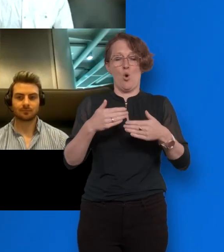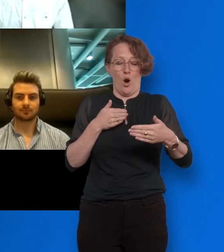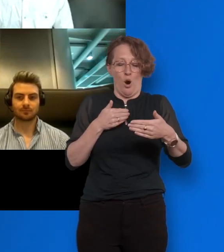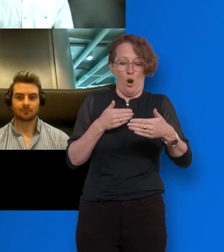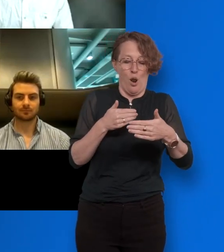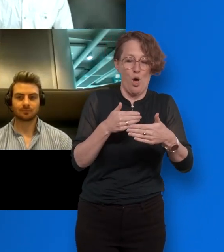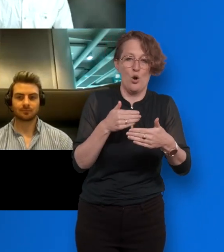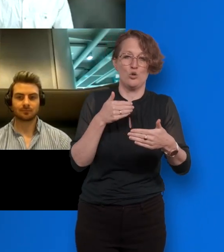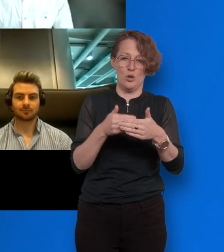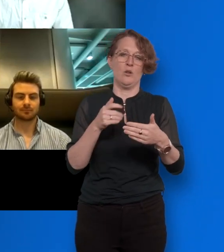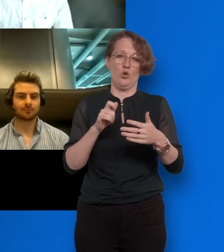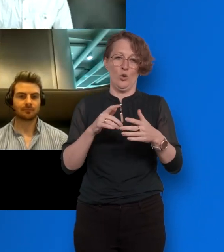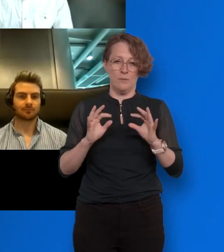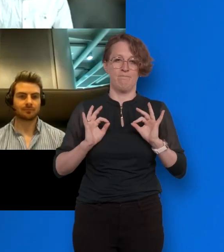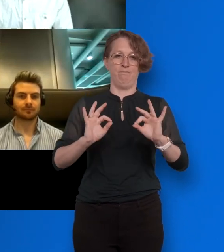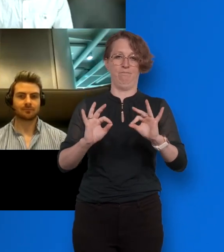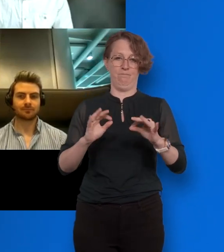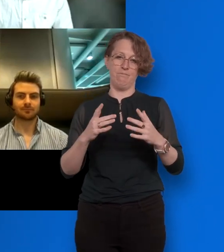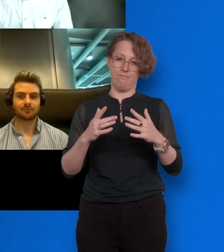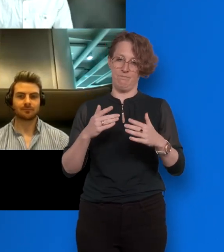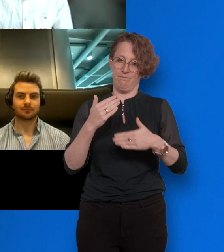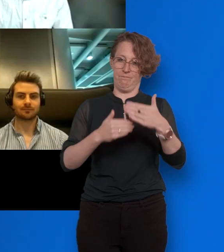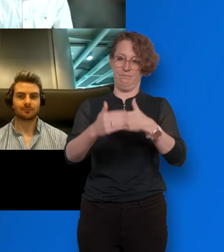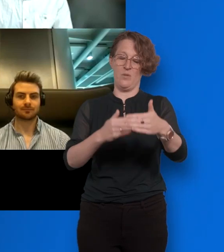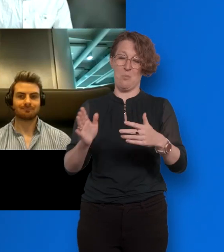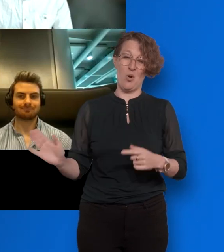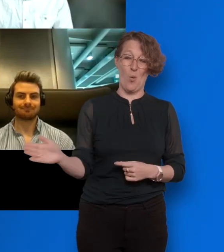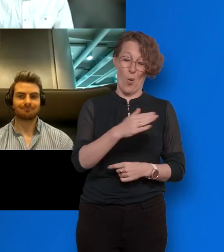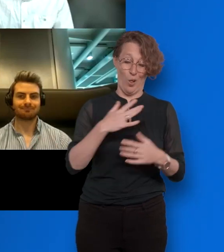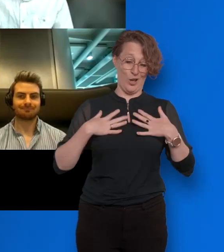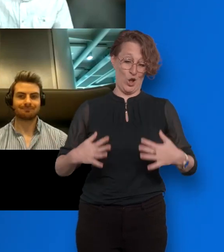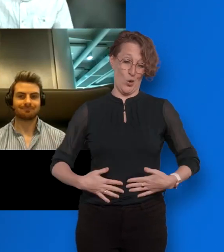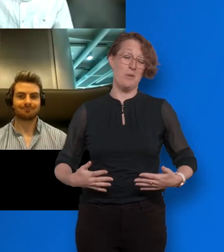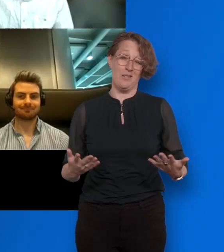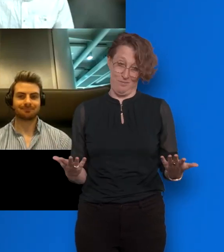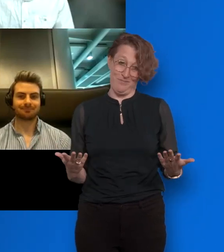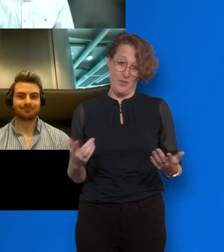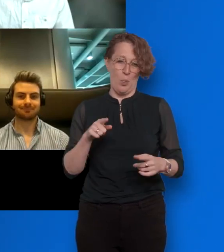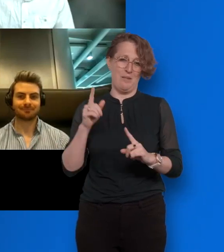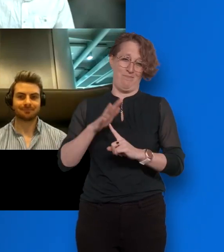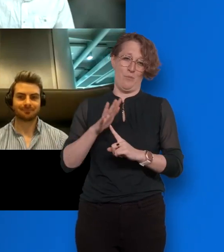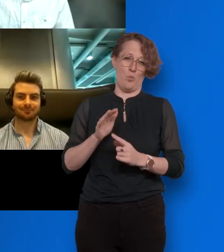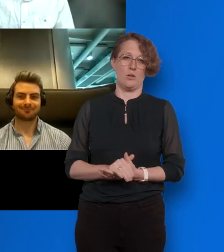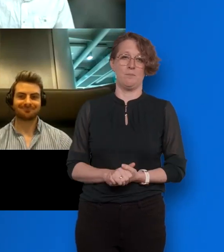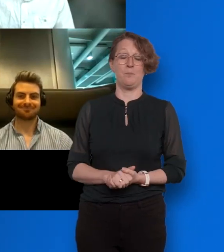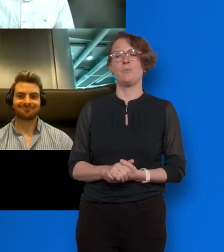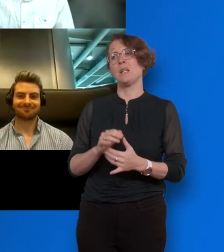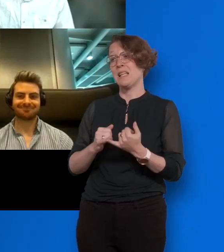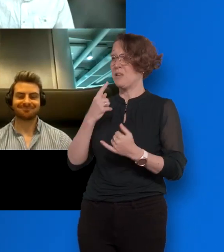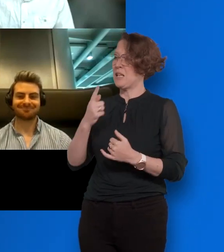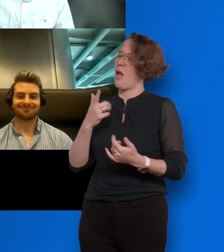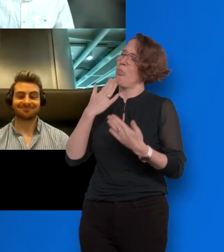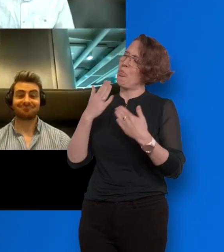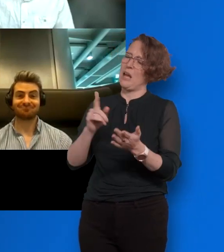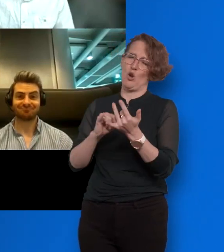removing those barriers. But we are, at the end of the day, all human. Well, thank you very much, Lisa. I could